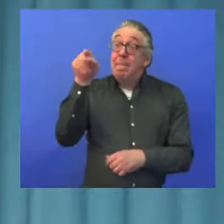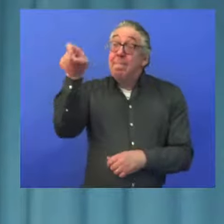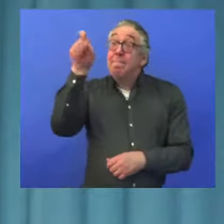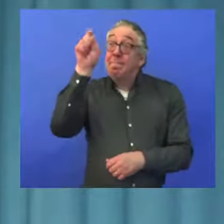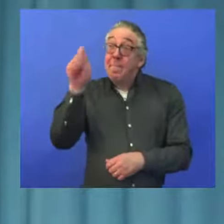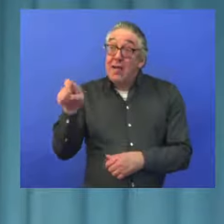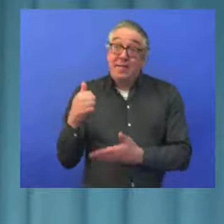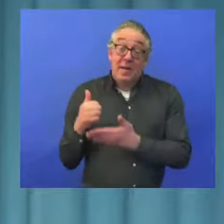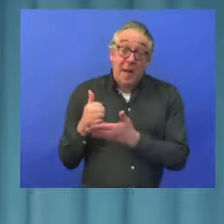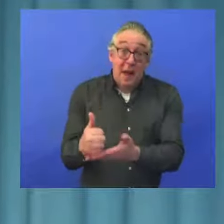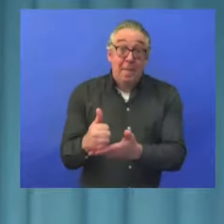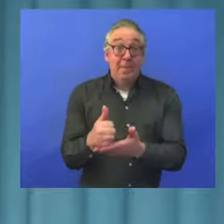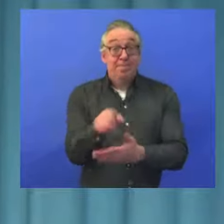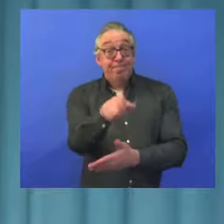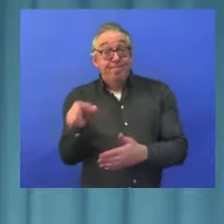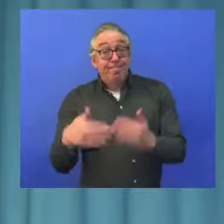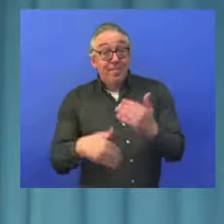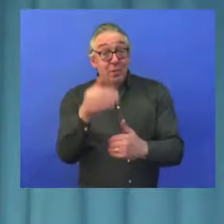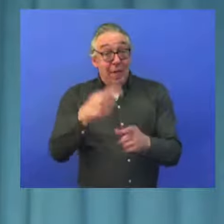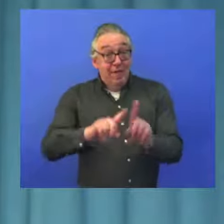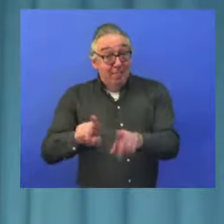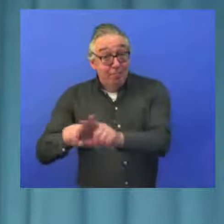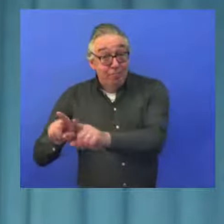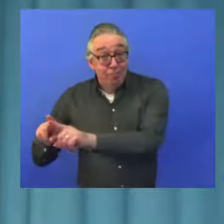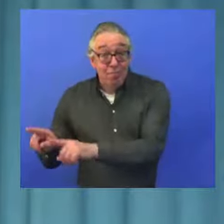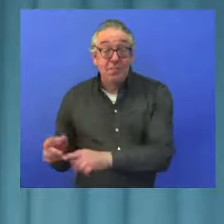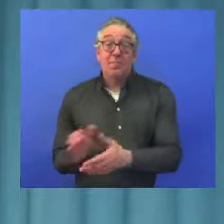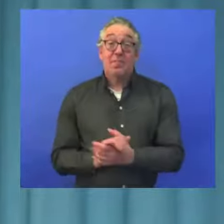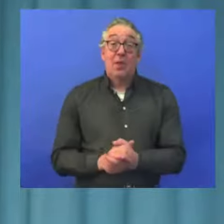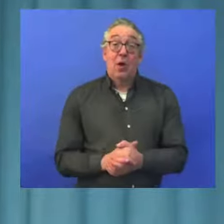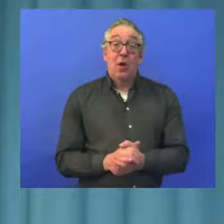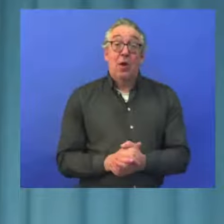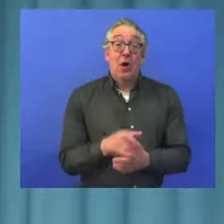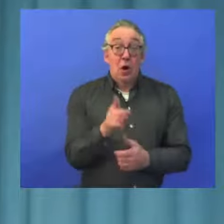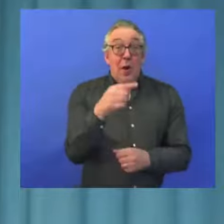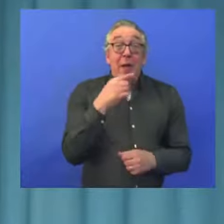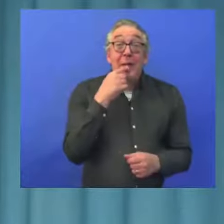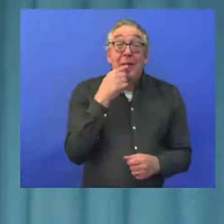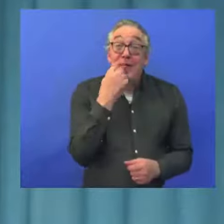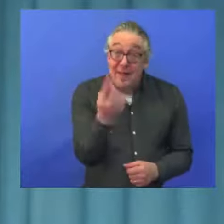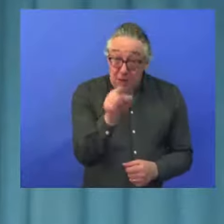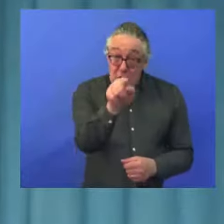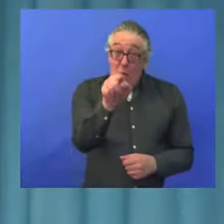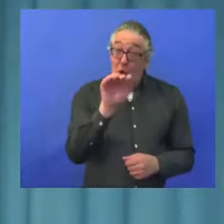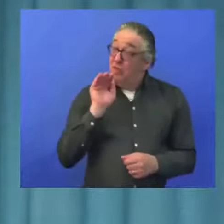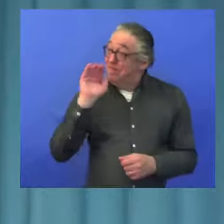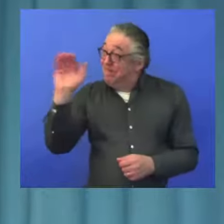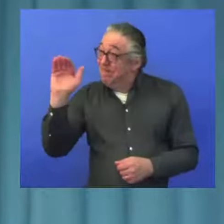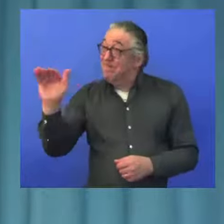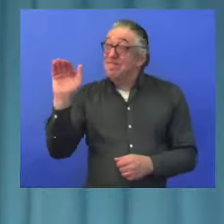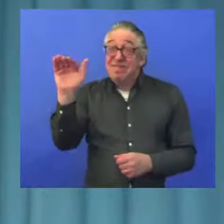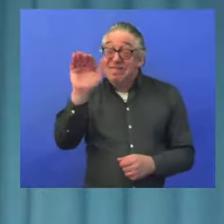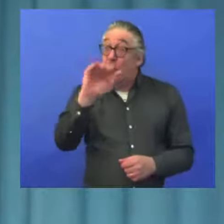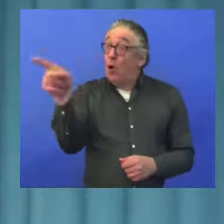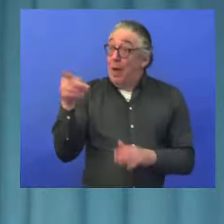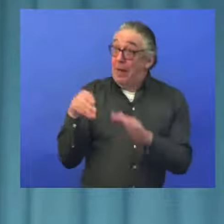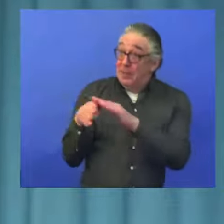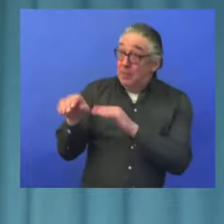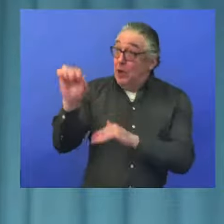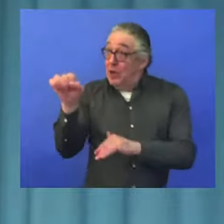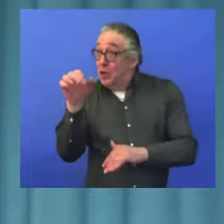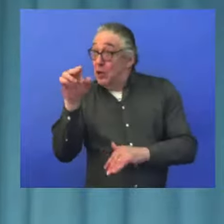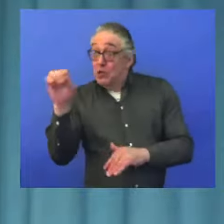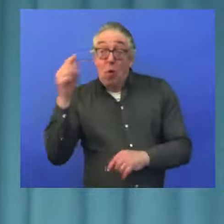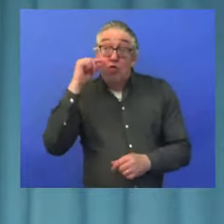that you want to know more details about accessibility, so that it also makes them aware on what they might improve